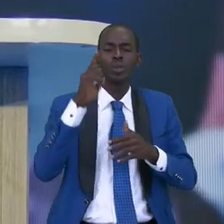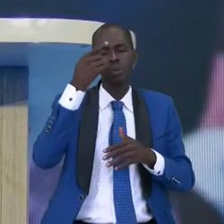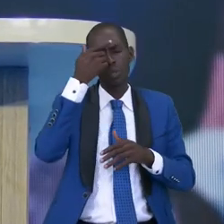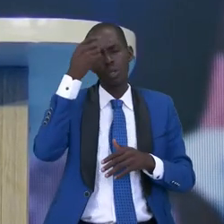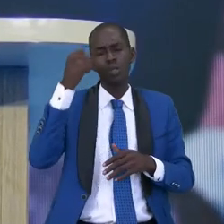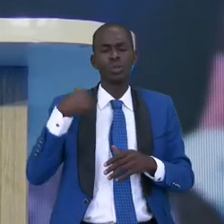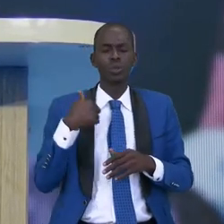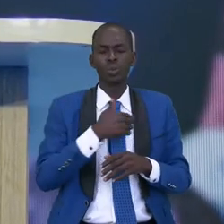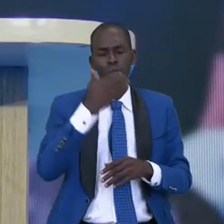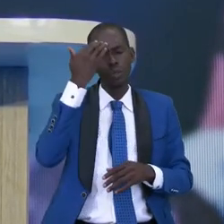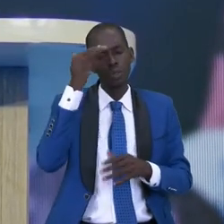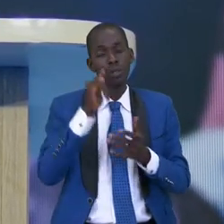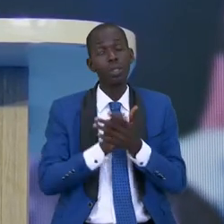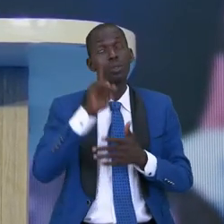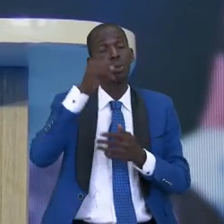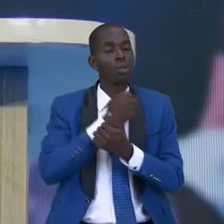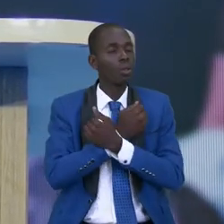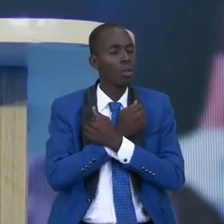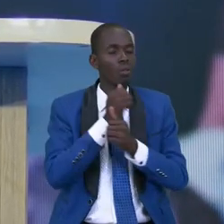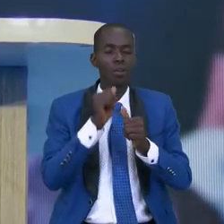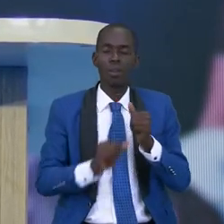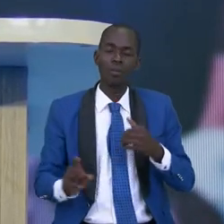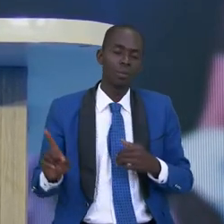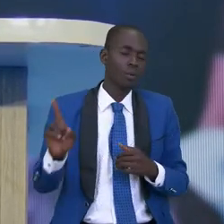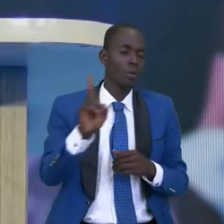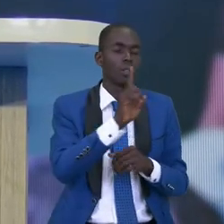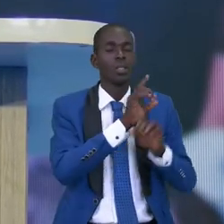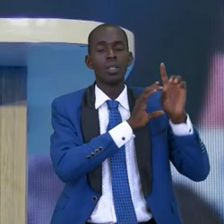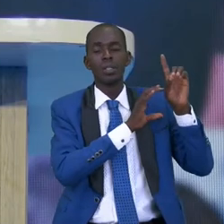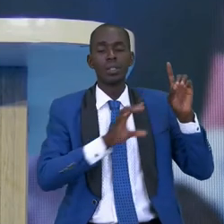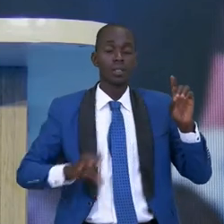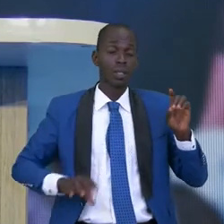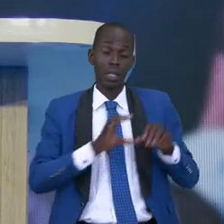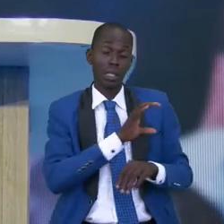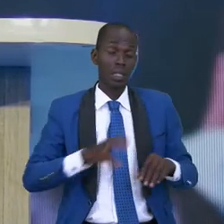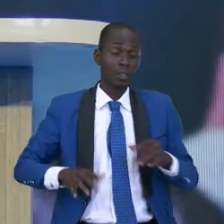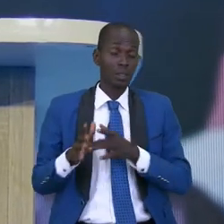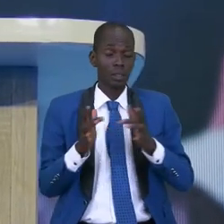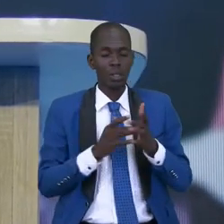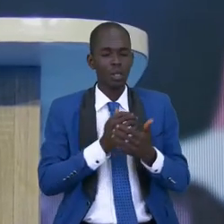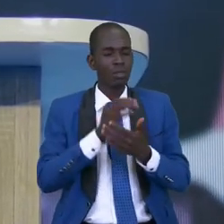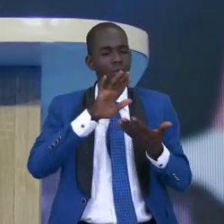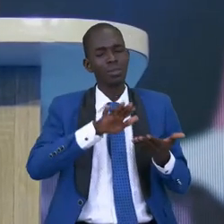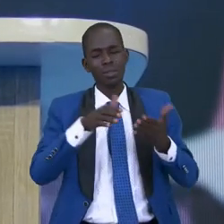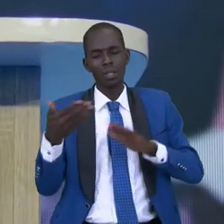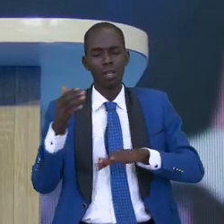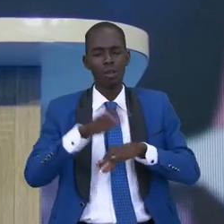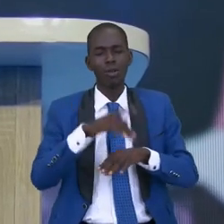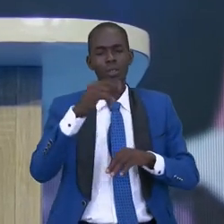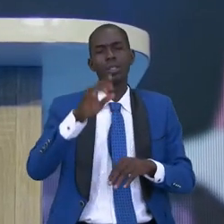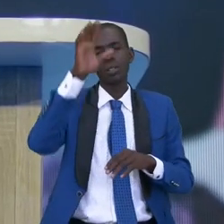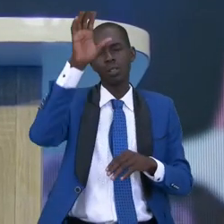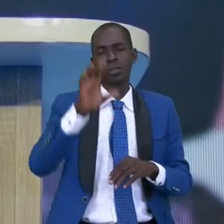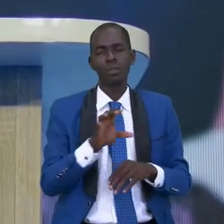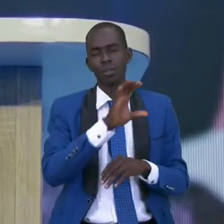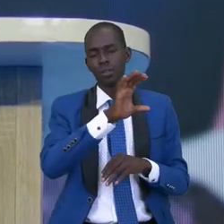you love everyone. Christ Jesus, you died on the cross